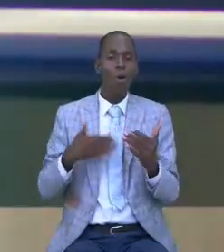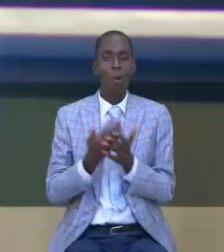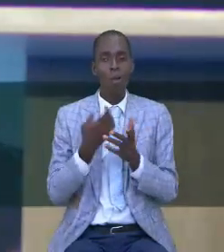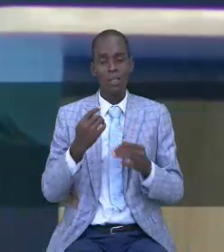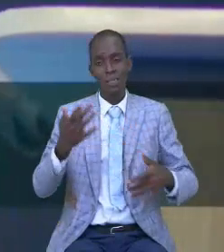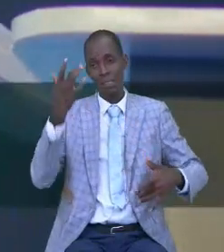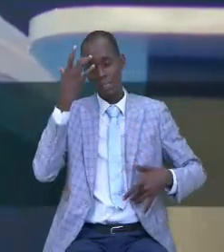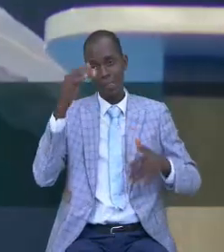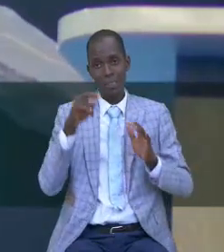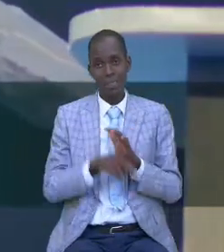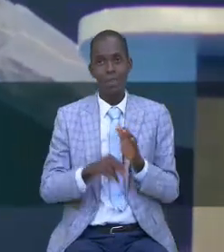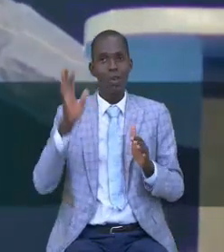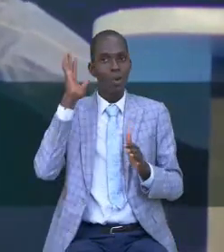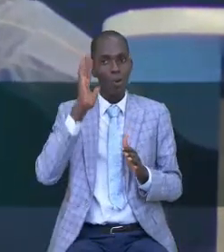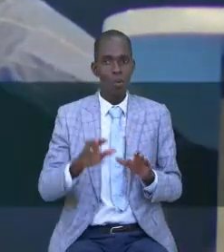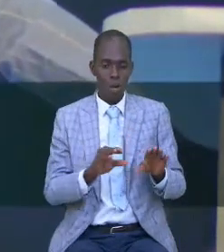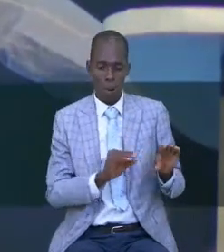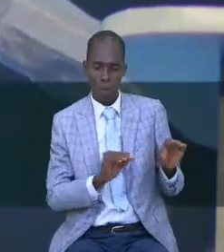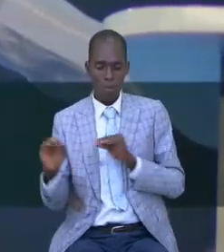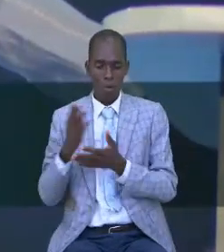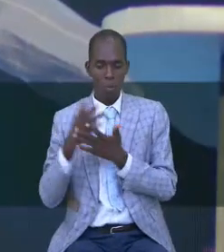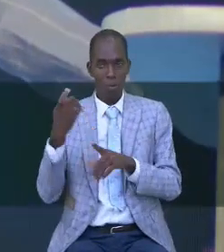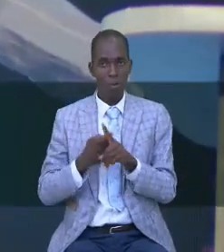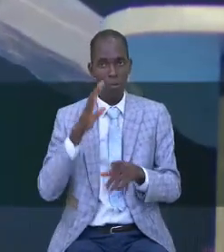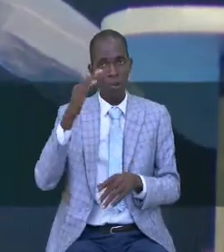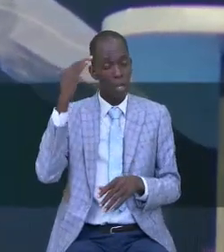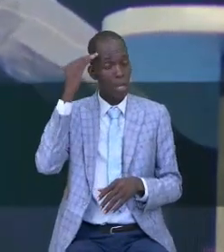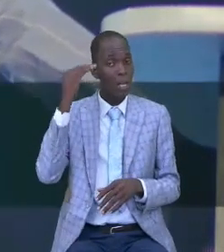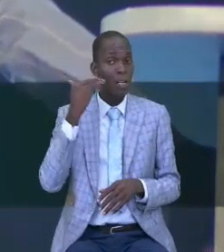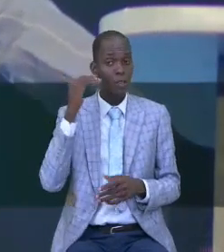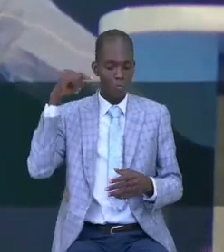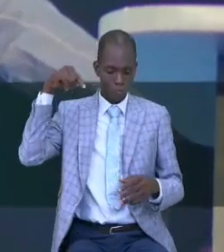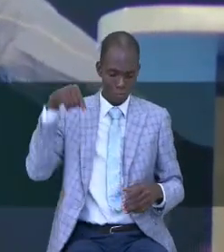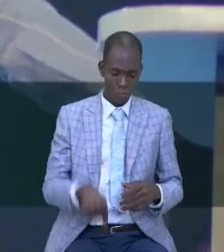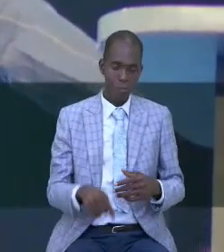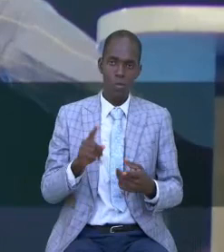sickness will go from that place, from the head to under your feet.